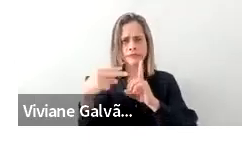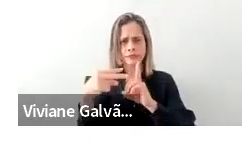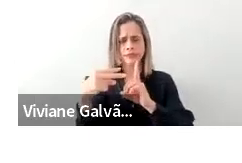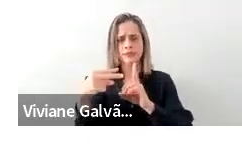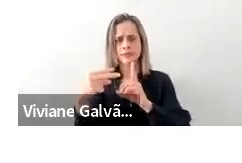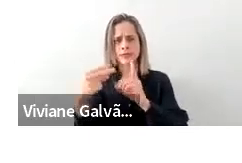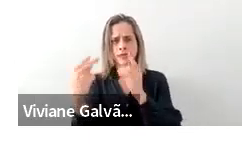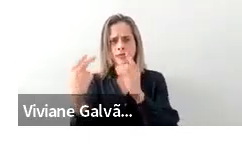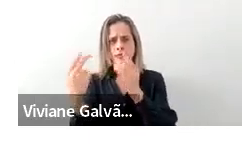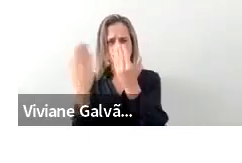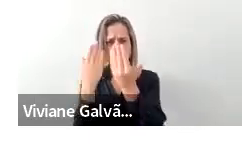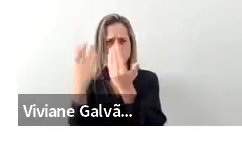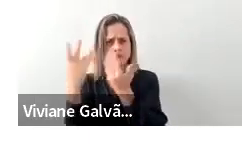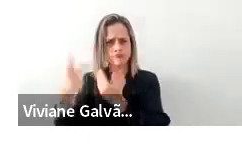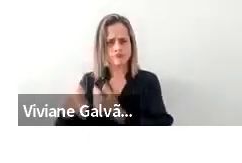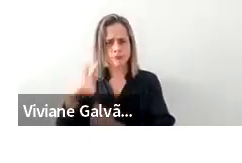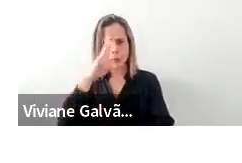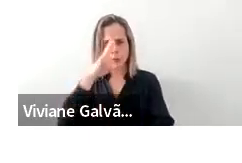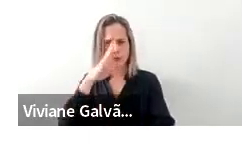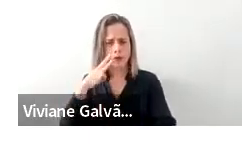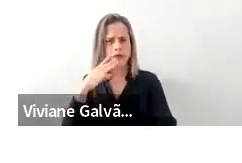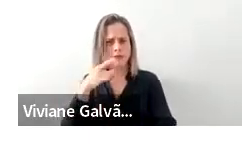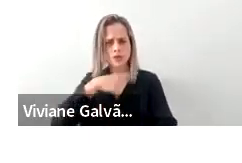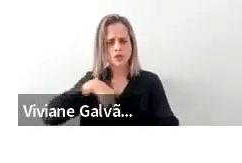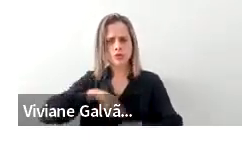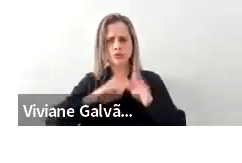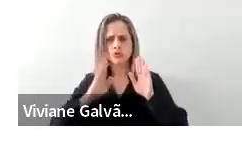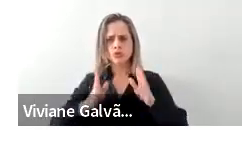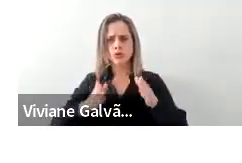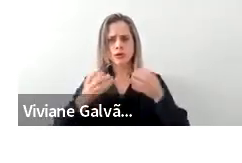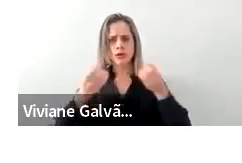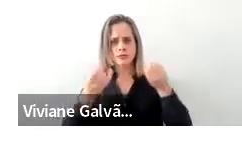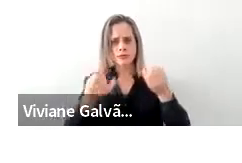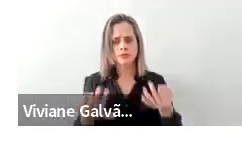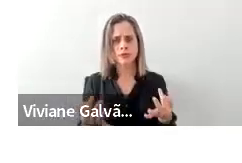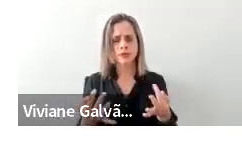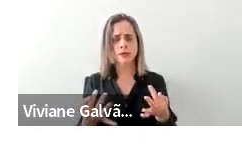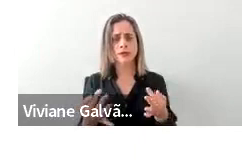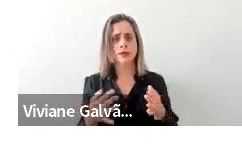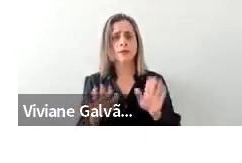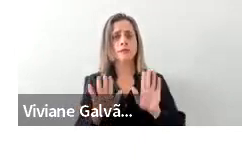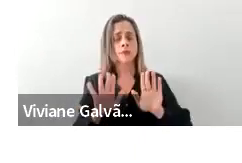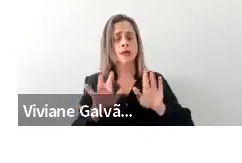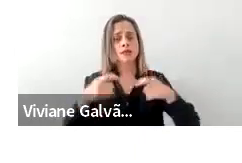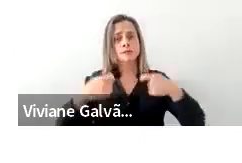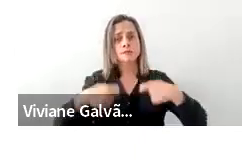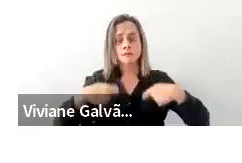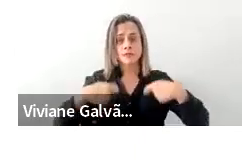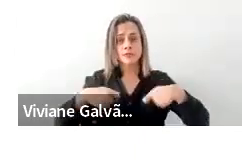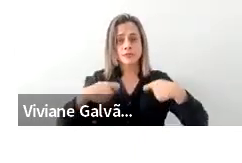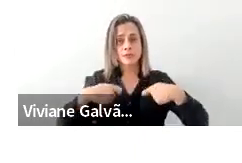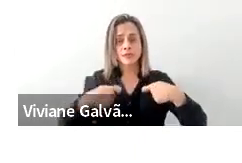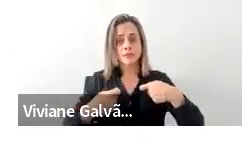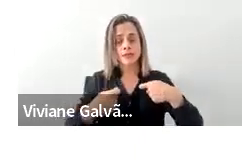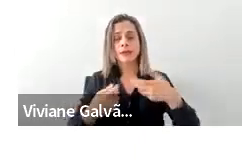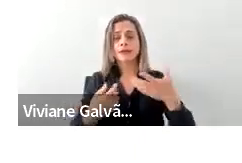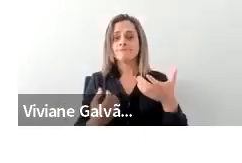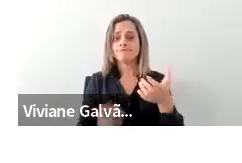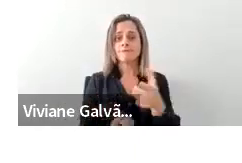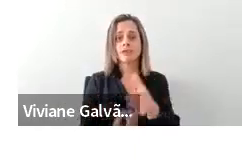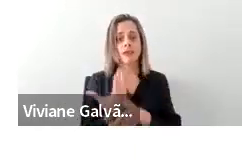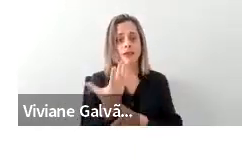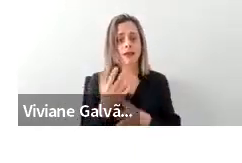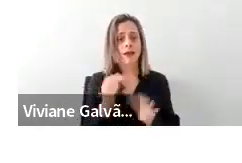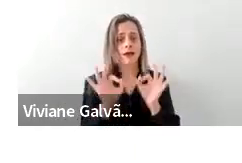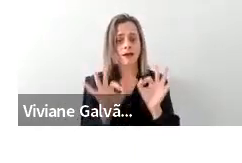says. It still has to be created. And by more than one school, many